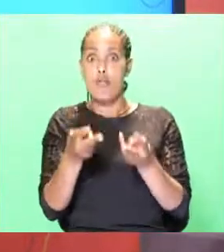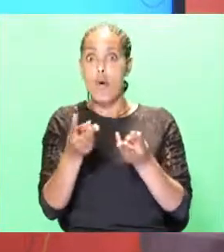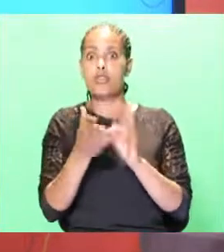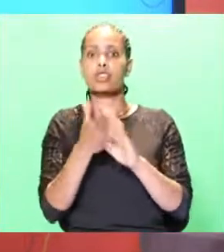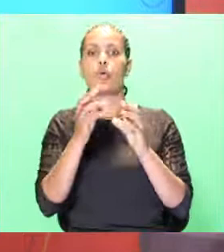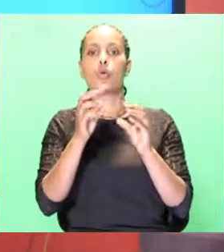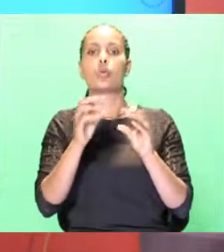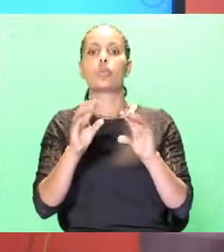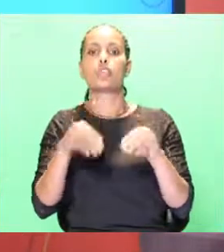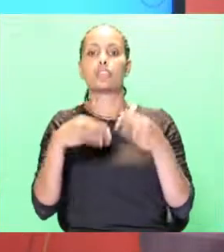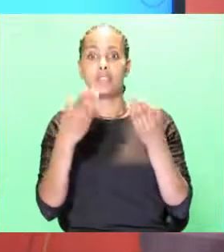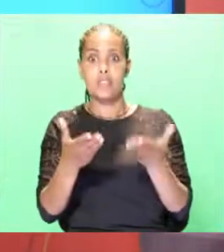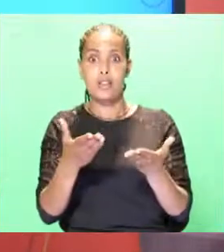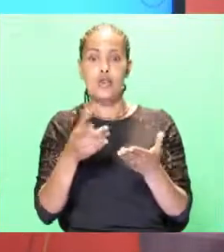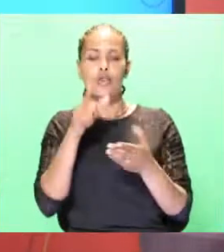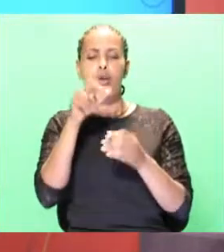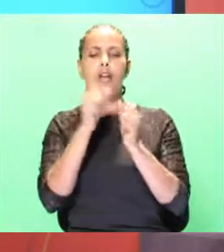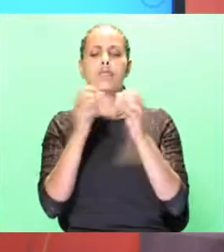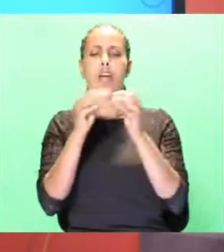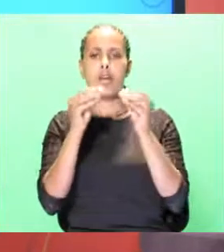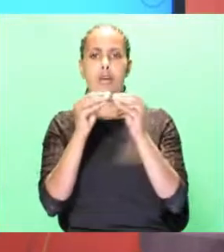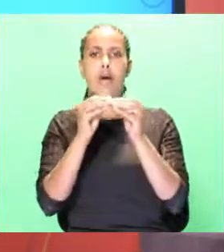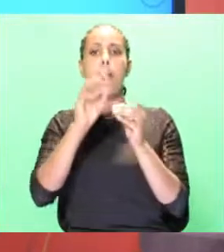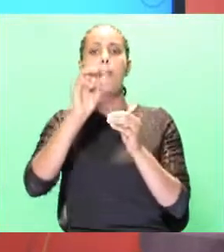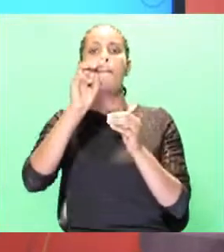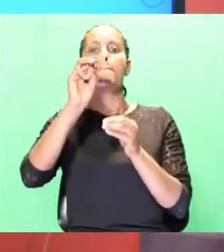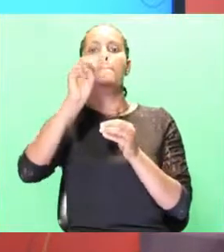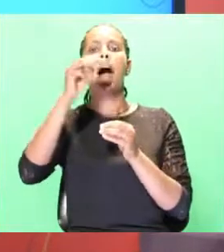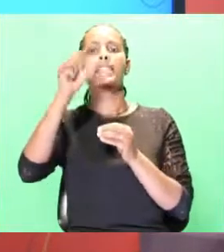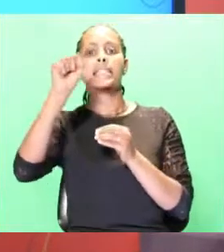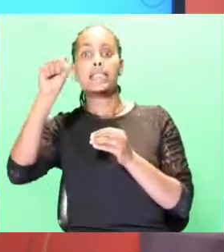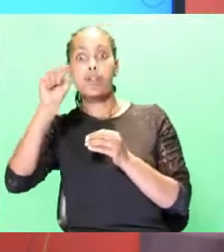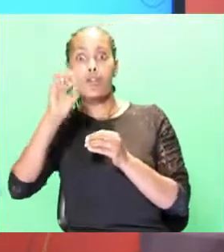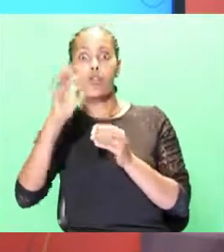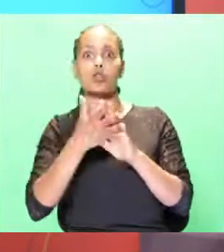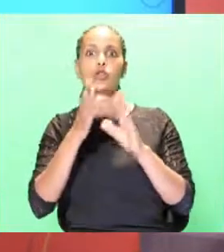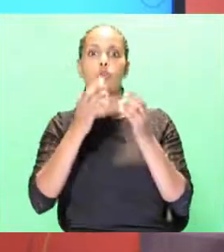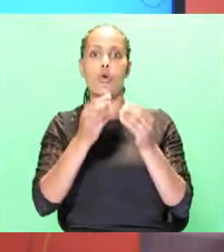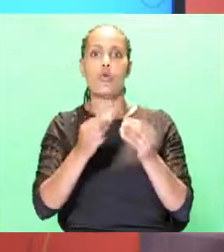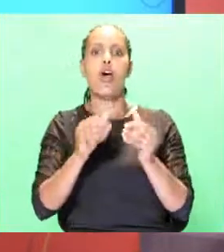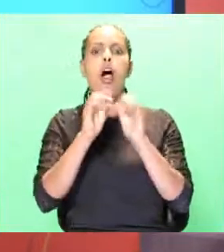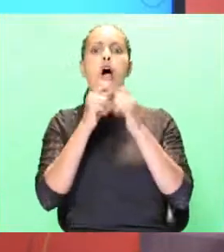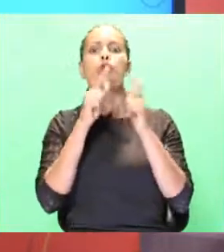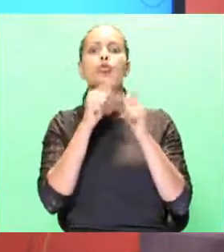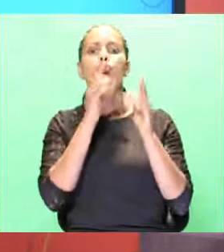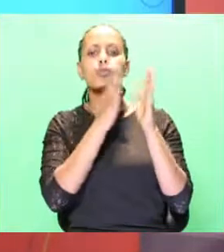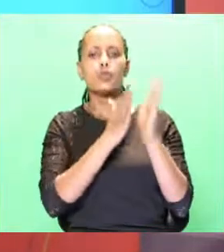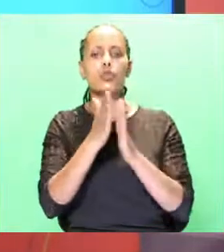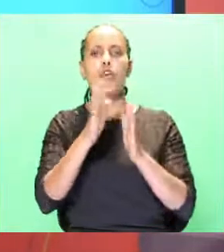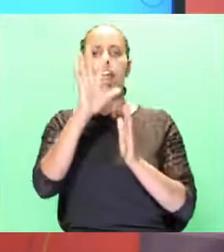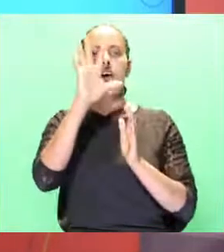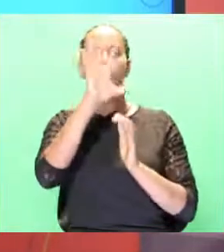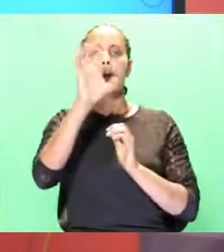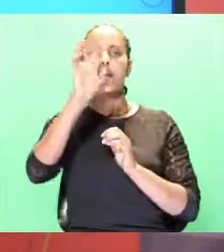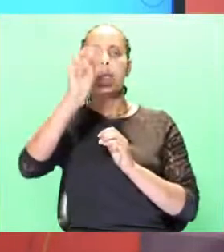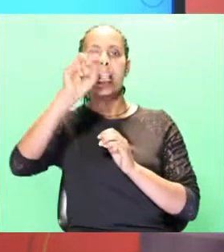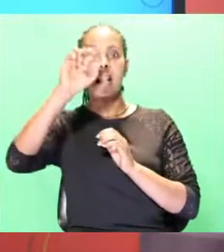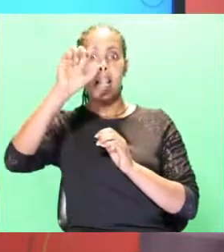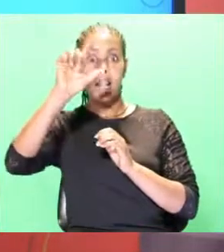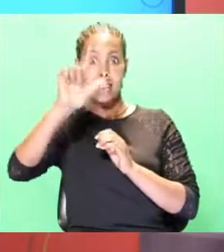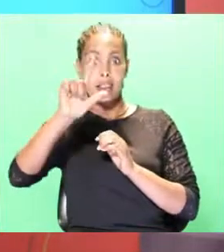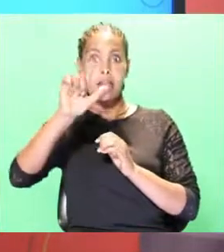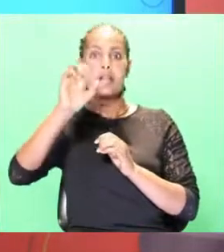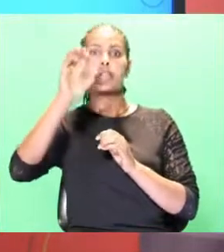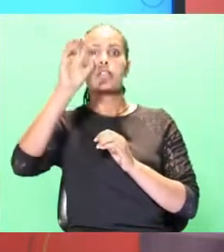given. You are asked to calculate mass of the solid. How do you prepare 500 milliliter of